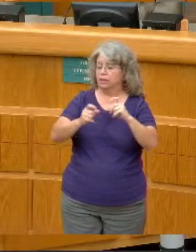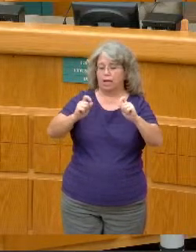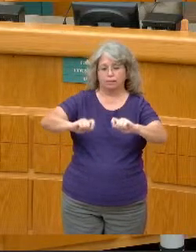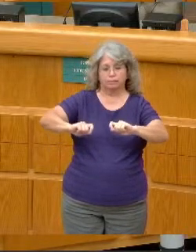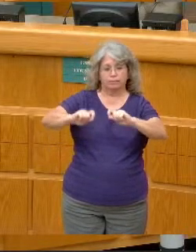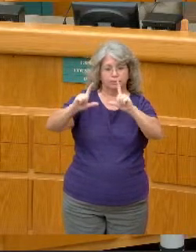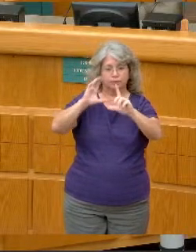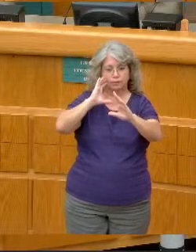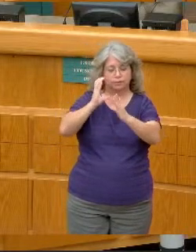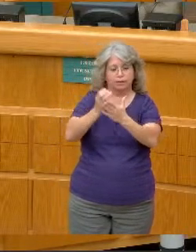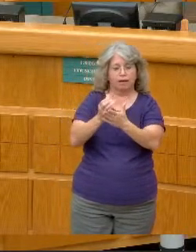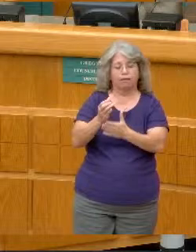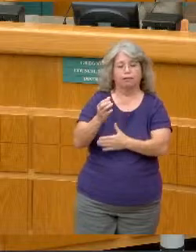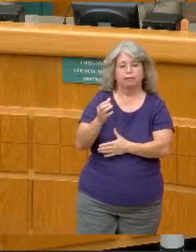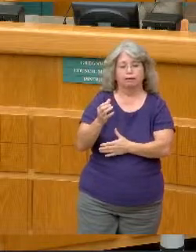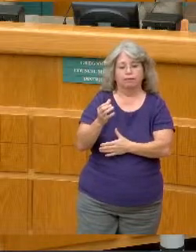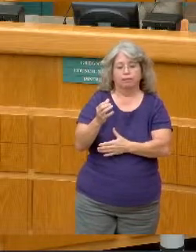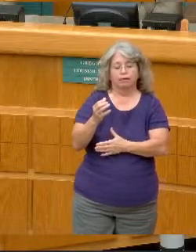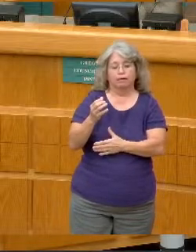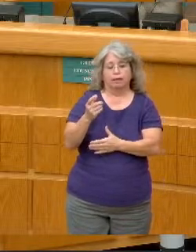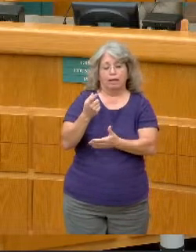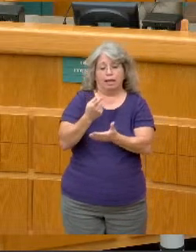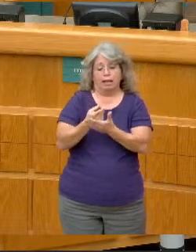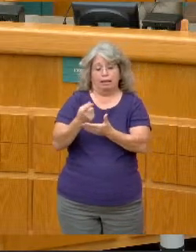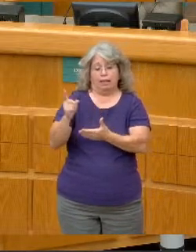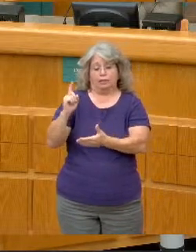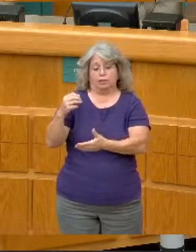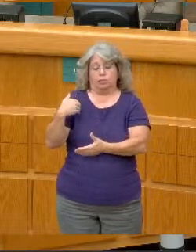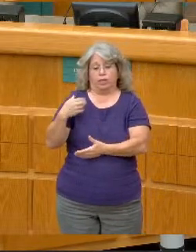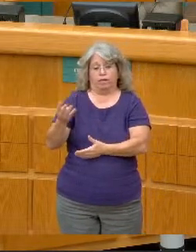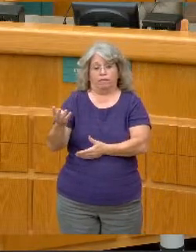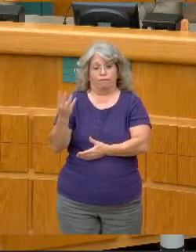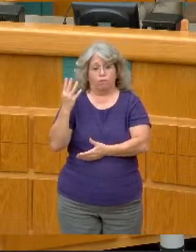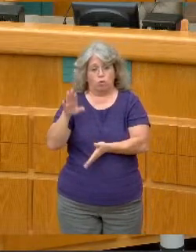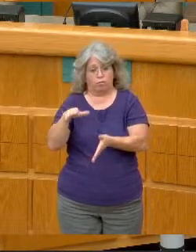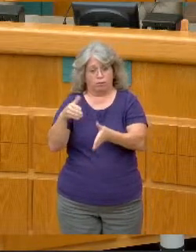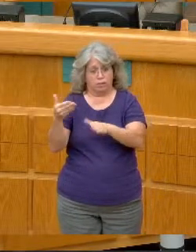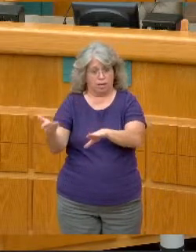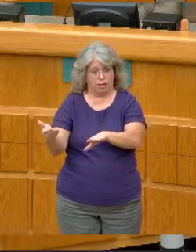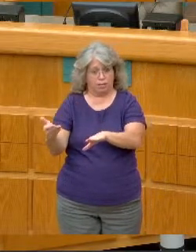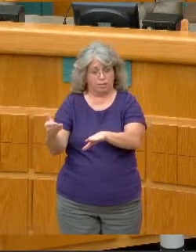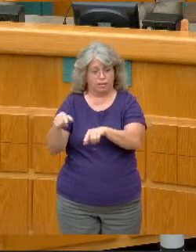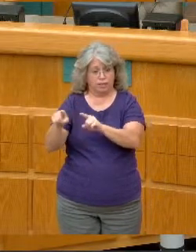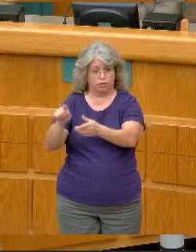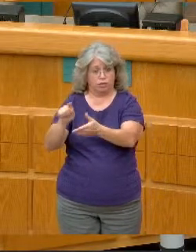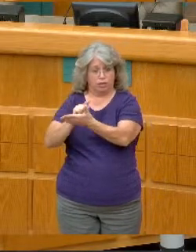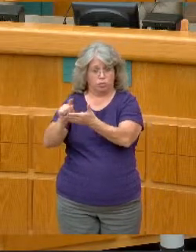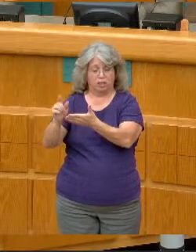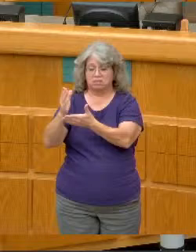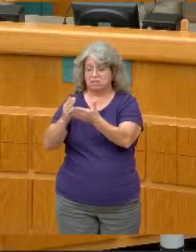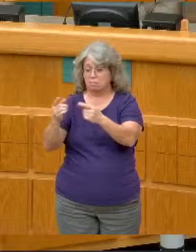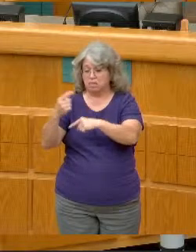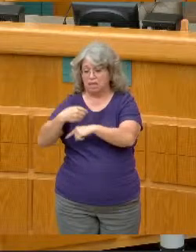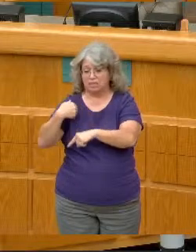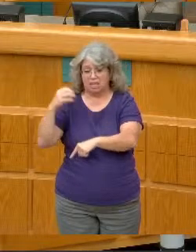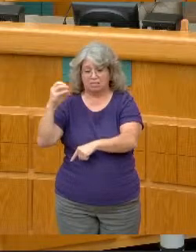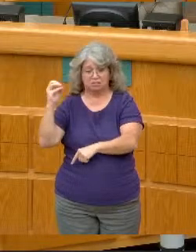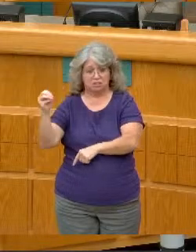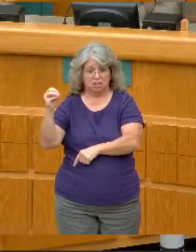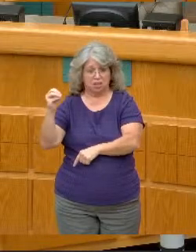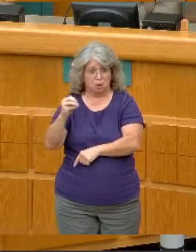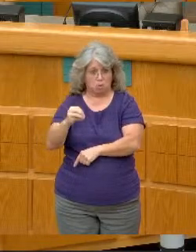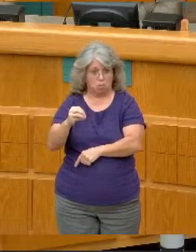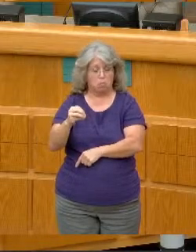And then if you look at the last slide, the last 2 weeks for fatalities, last week we had 4 deaths in the week. We